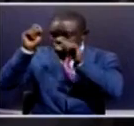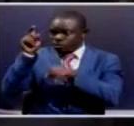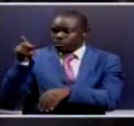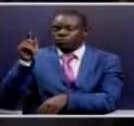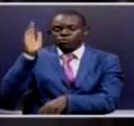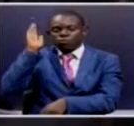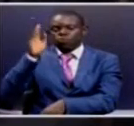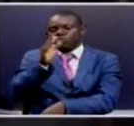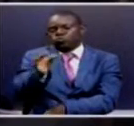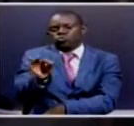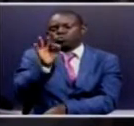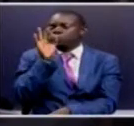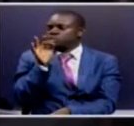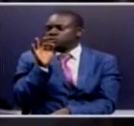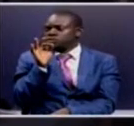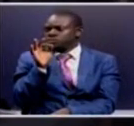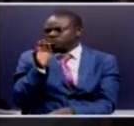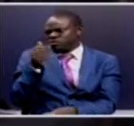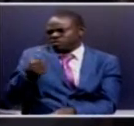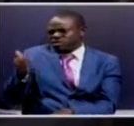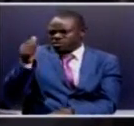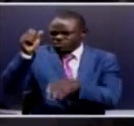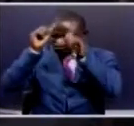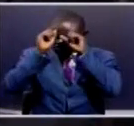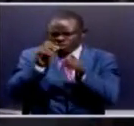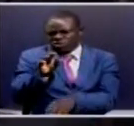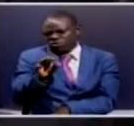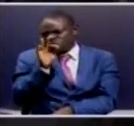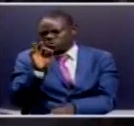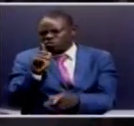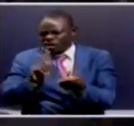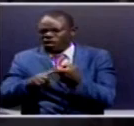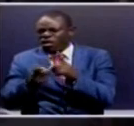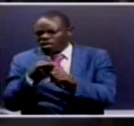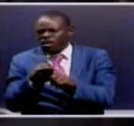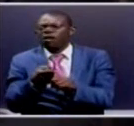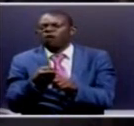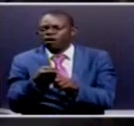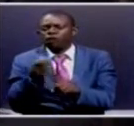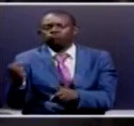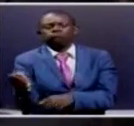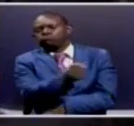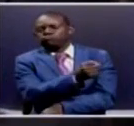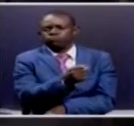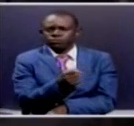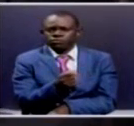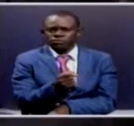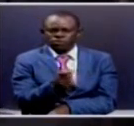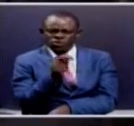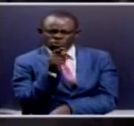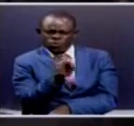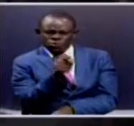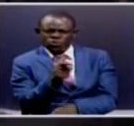president chooses somebody that we think is compromised, we have a right as a forum to say, sorry, this gentleman or lady is